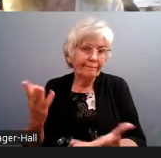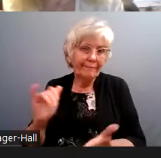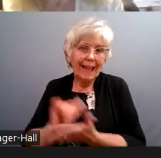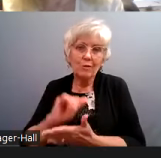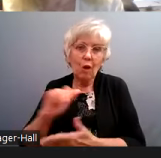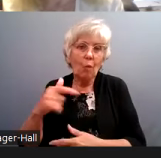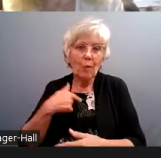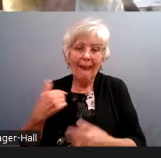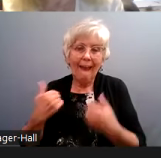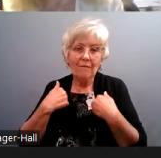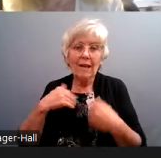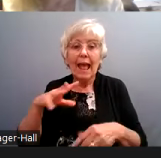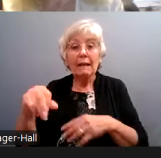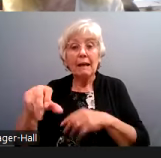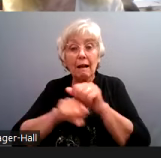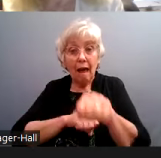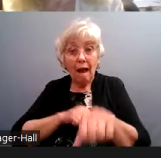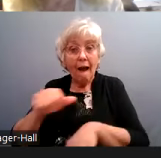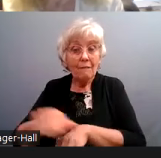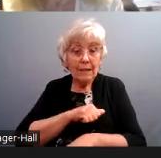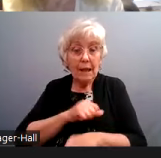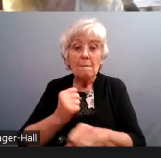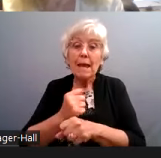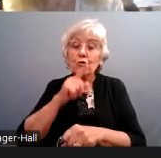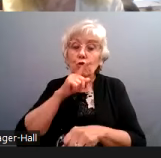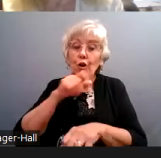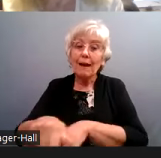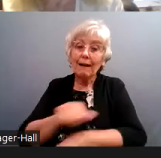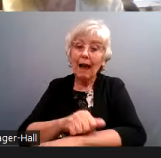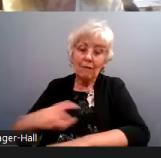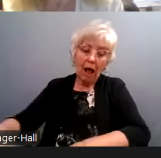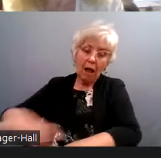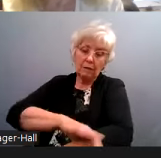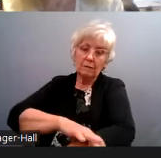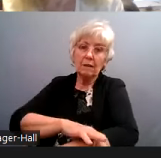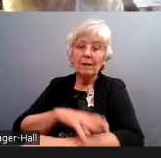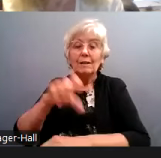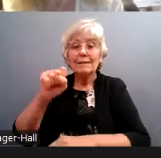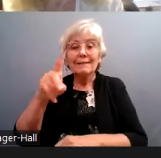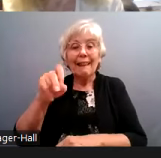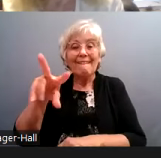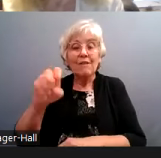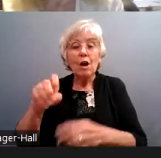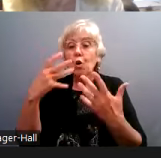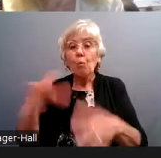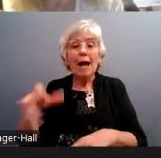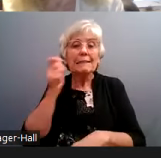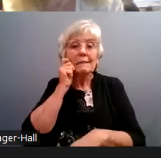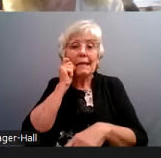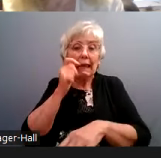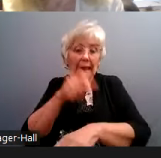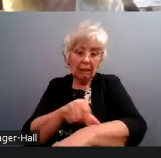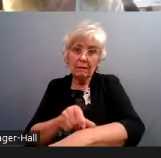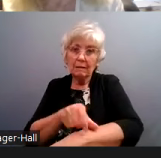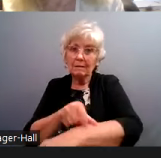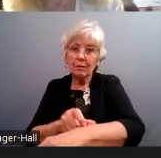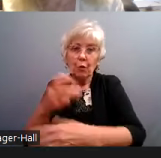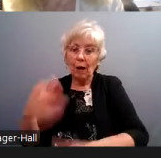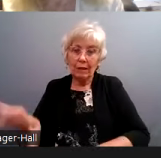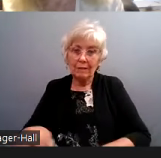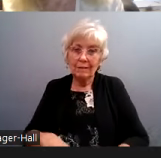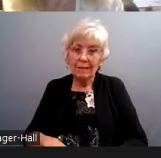of course, and make sure your gloves are over your sleeve so no skin is showing on your wrist. And then the shoe covers.